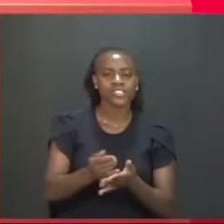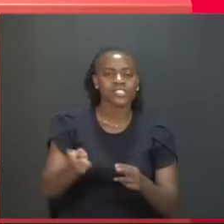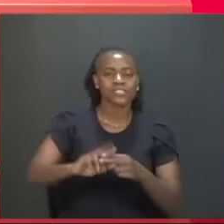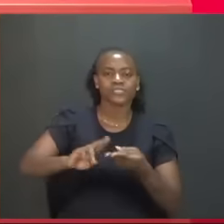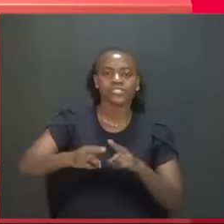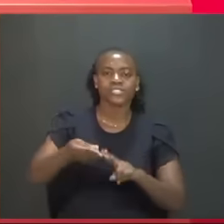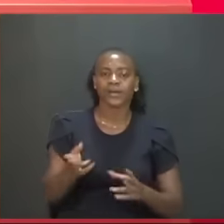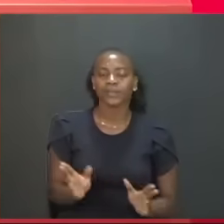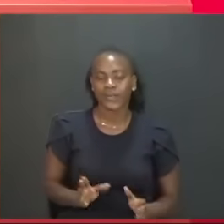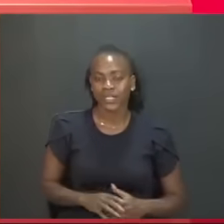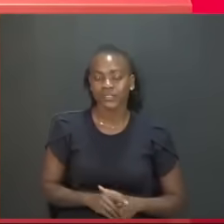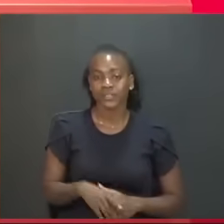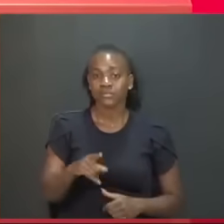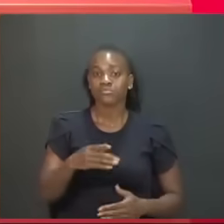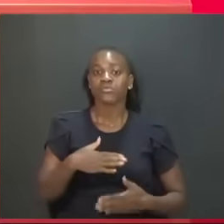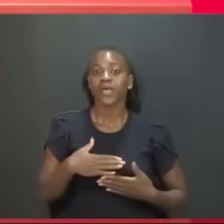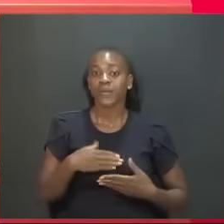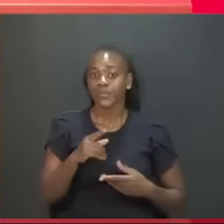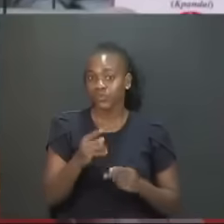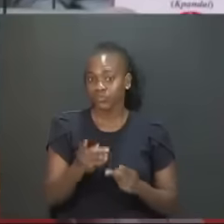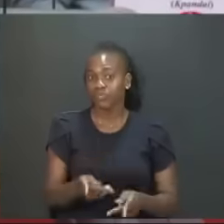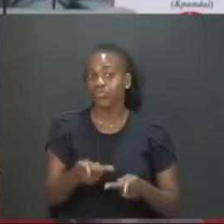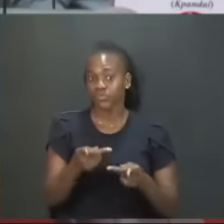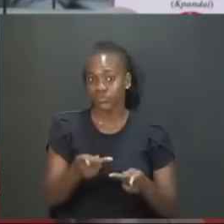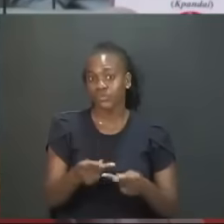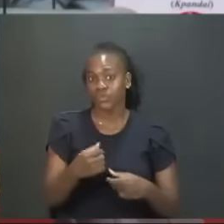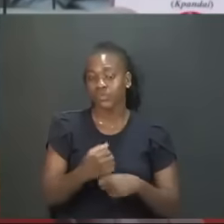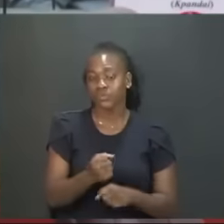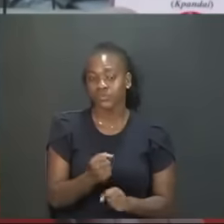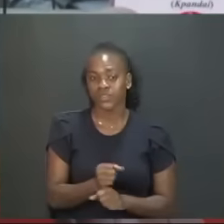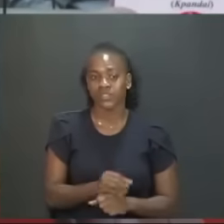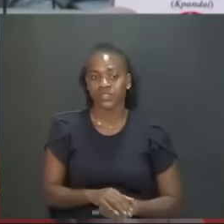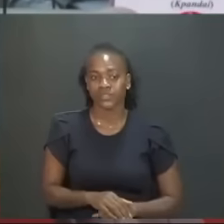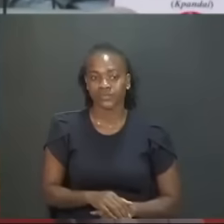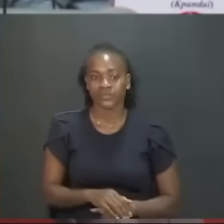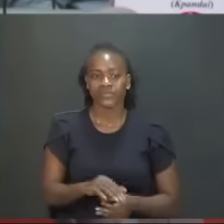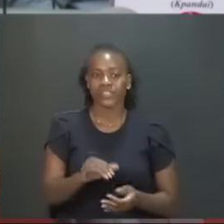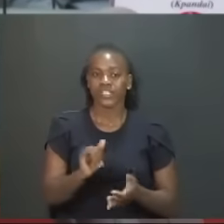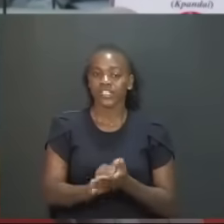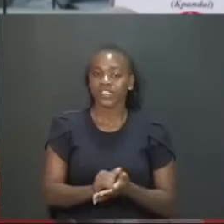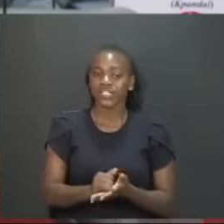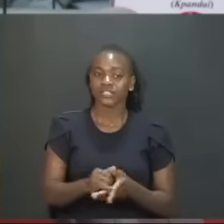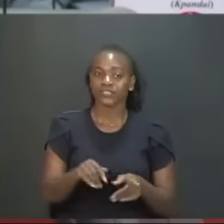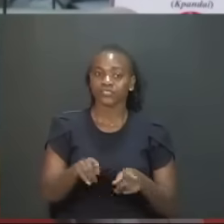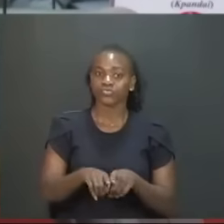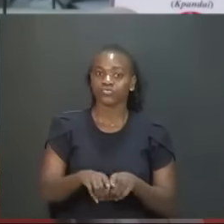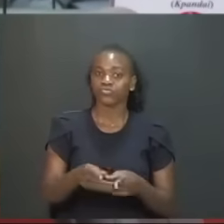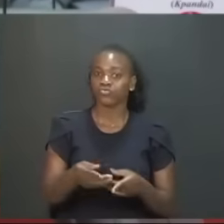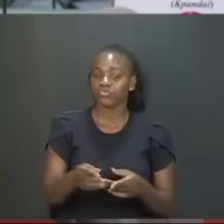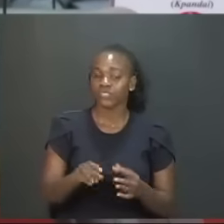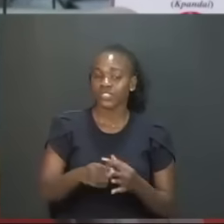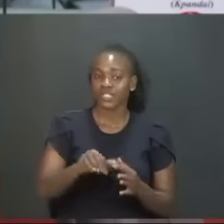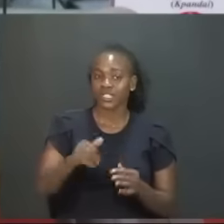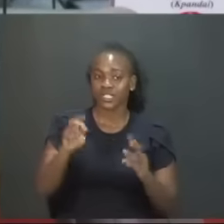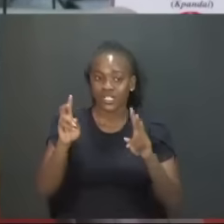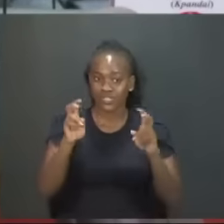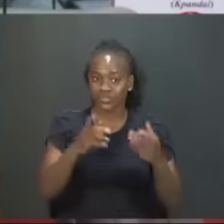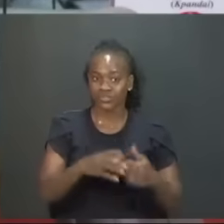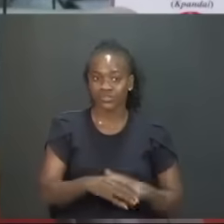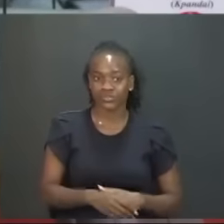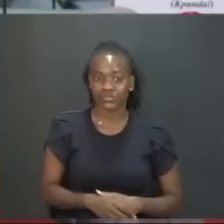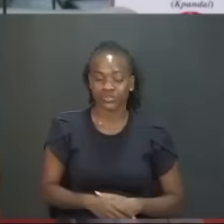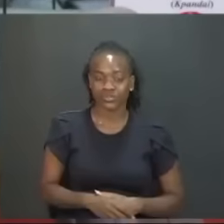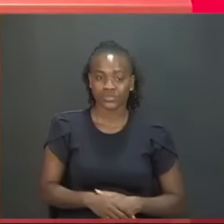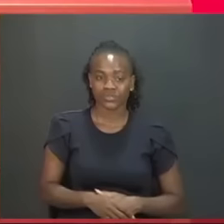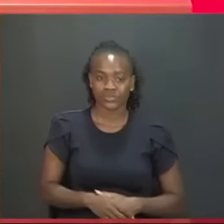So I'm happy you made this suggestion. And that also brings another matter in wake. Yes, but you are